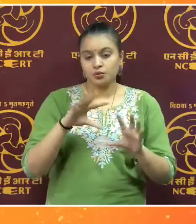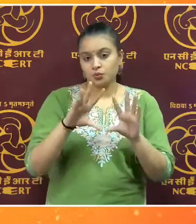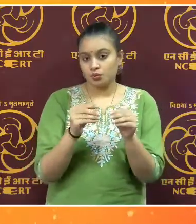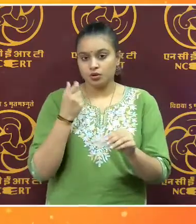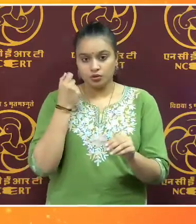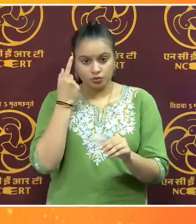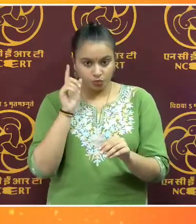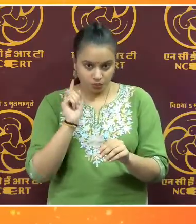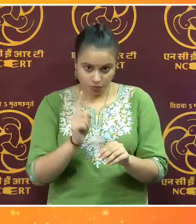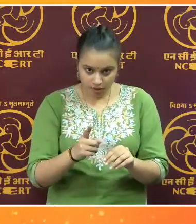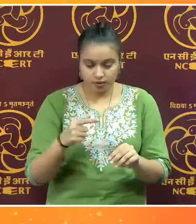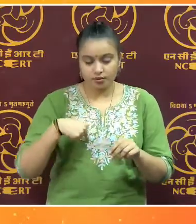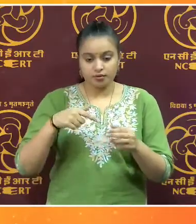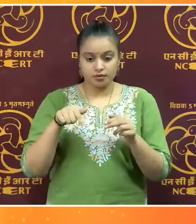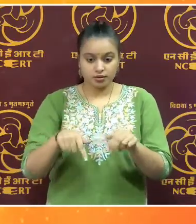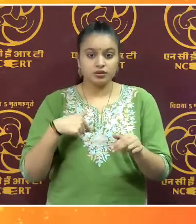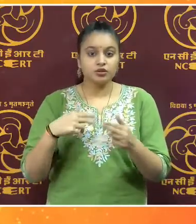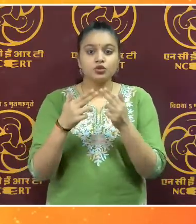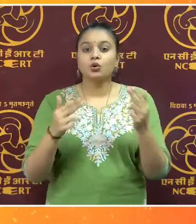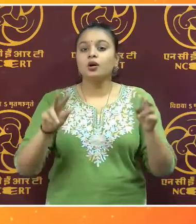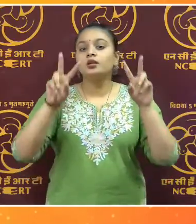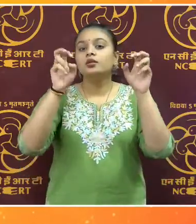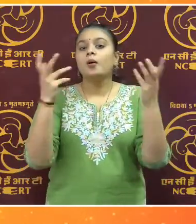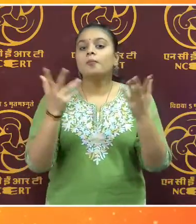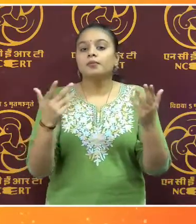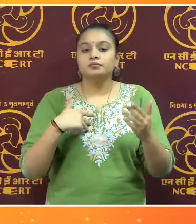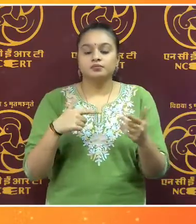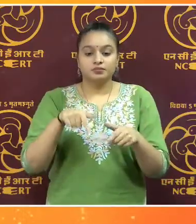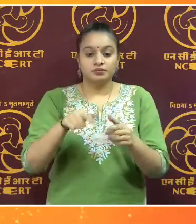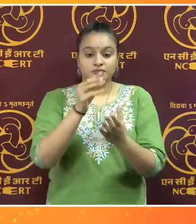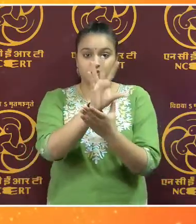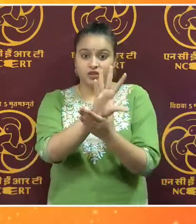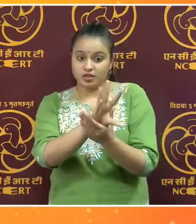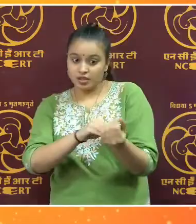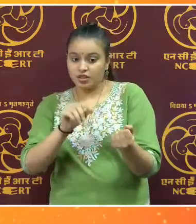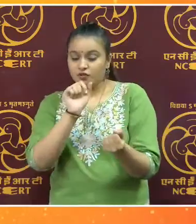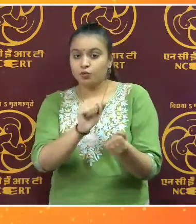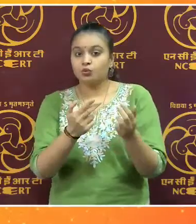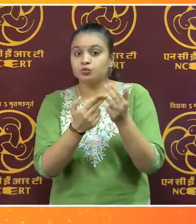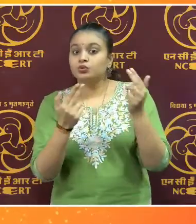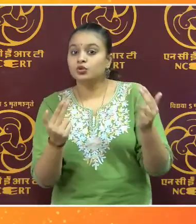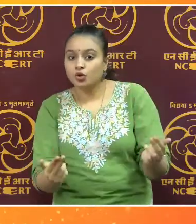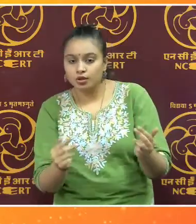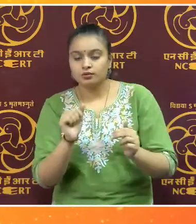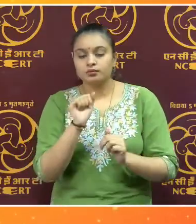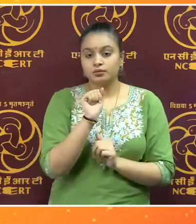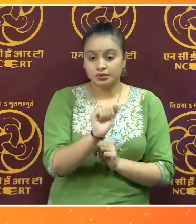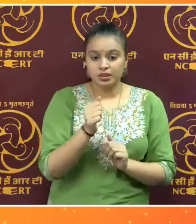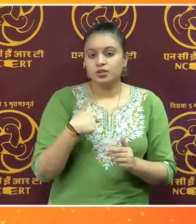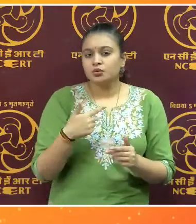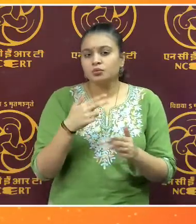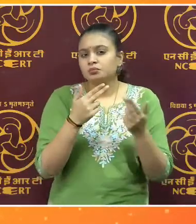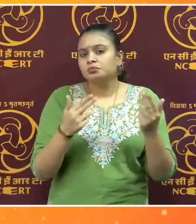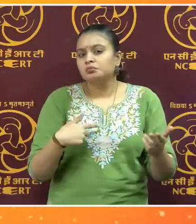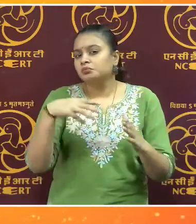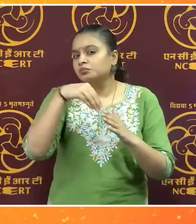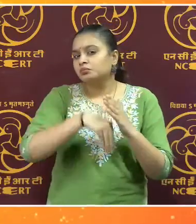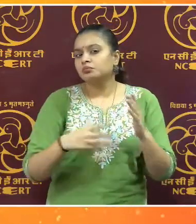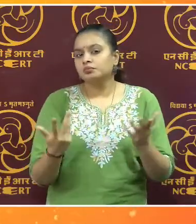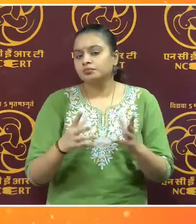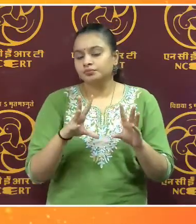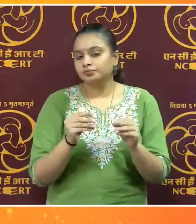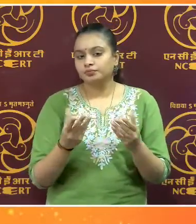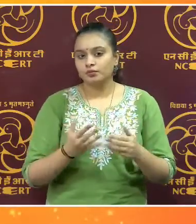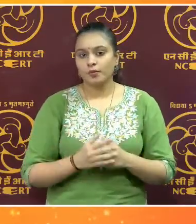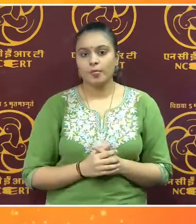The Thief Story. So please guide us what new thing we will be learning today, and what story is all about.